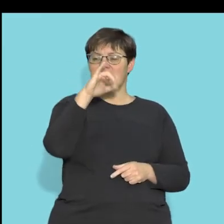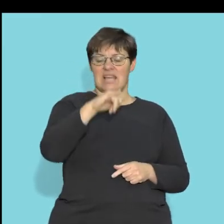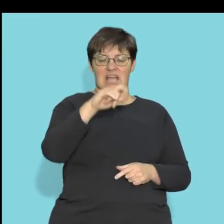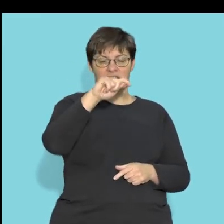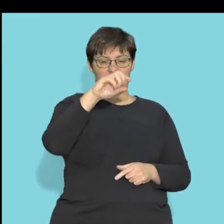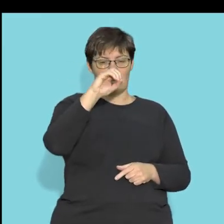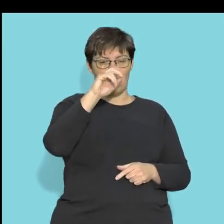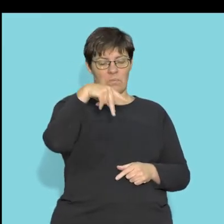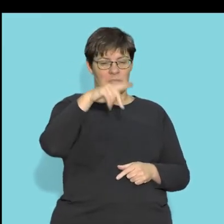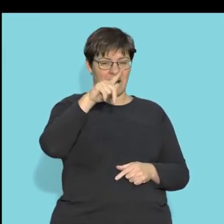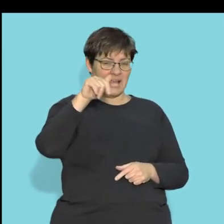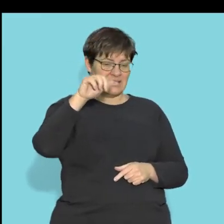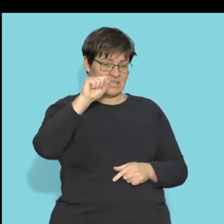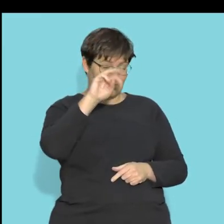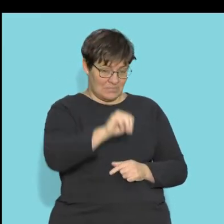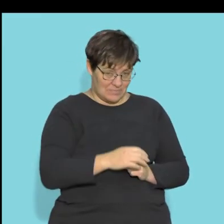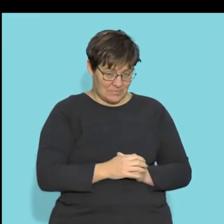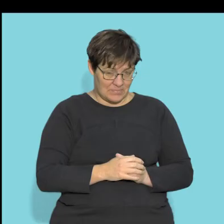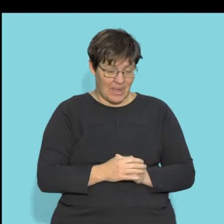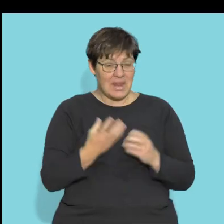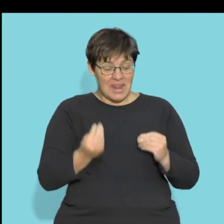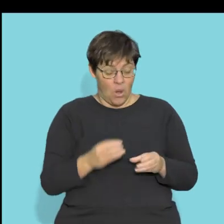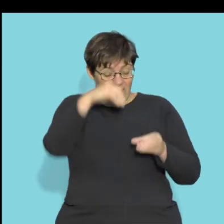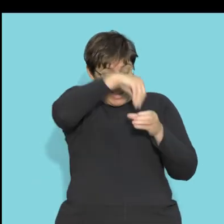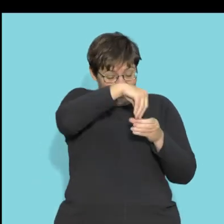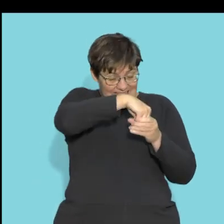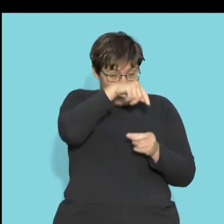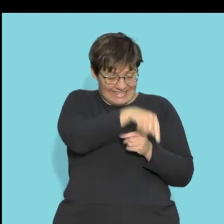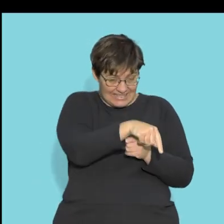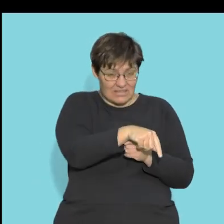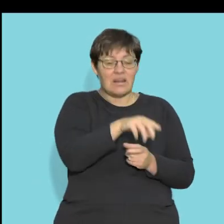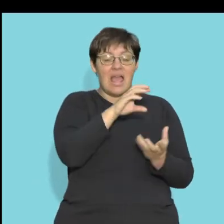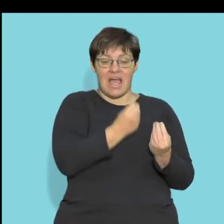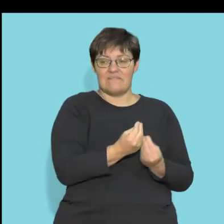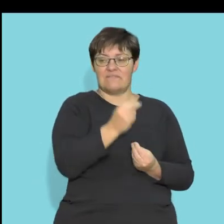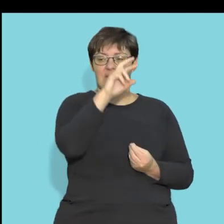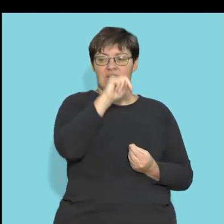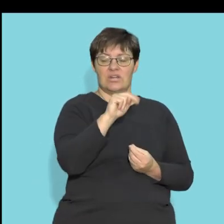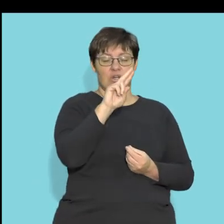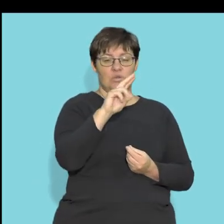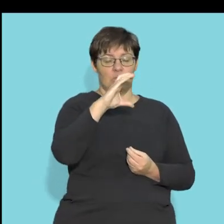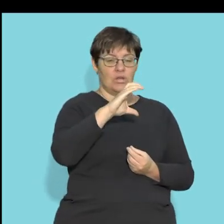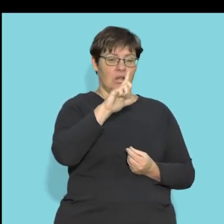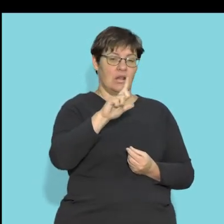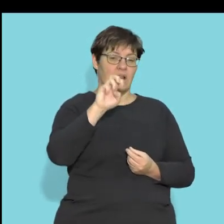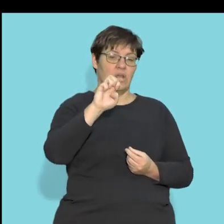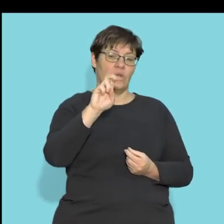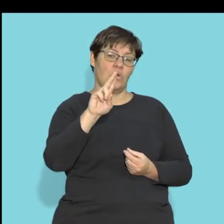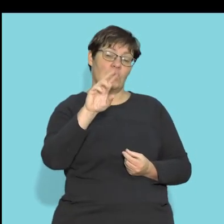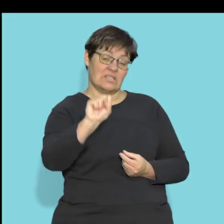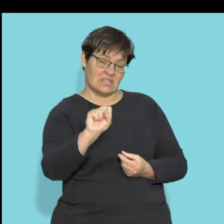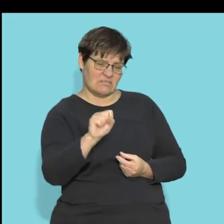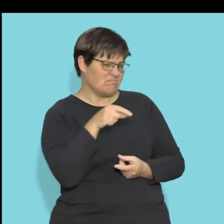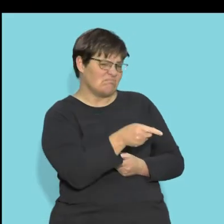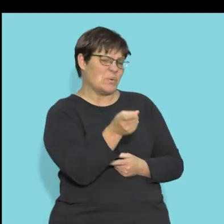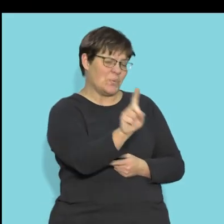some dissolved. Now we have this concept of what a nucleus is. Now, when we have a look